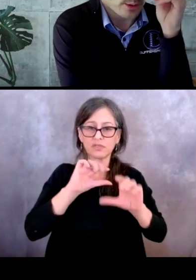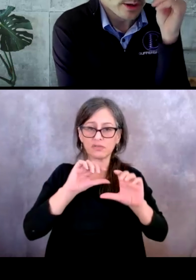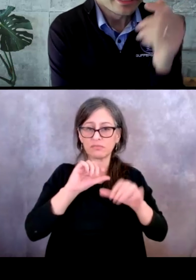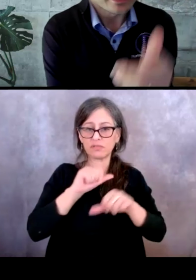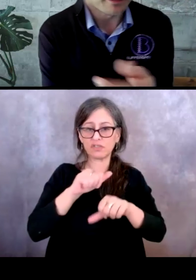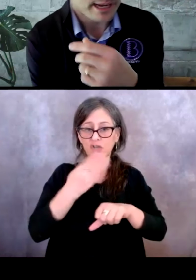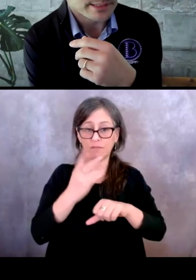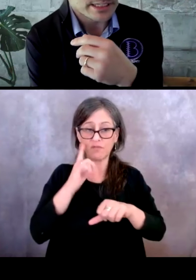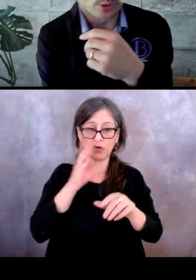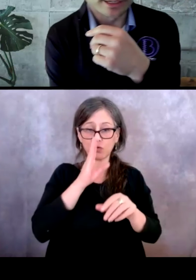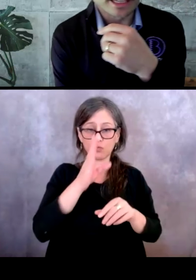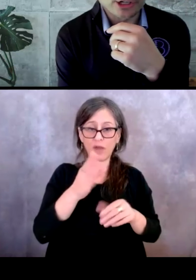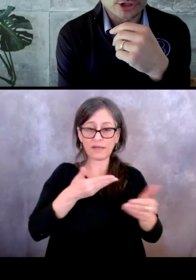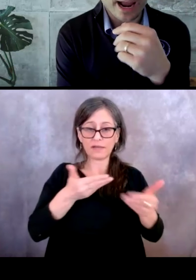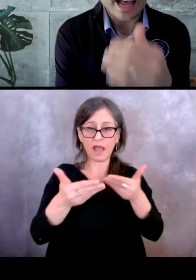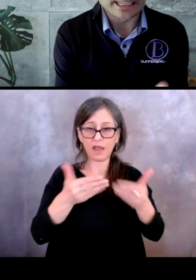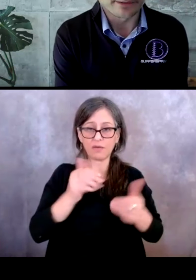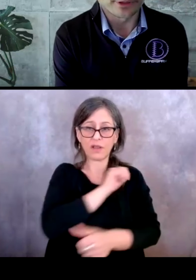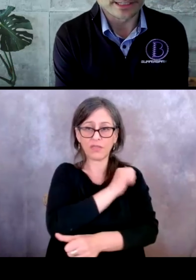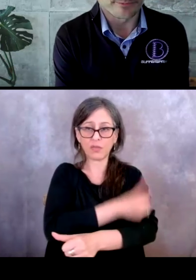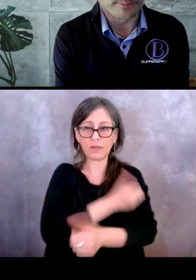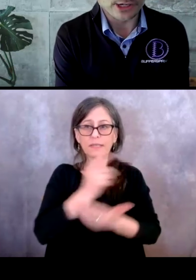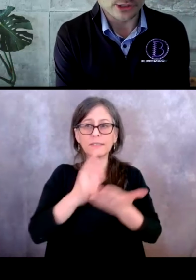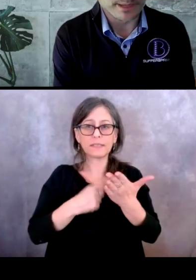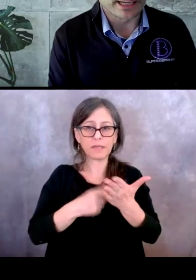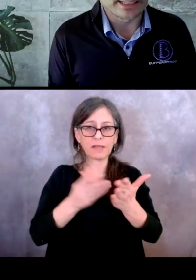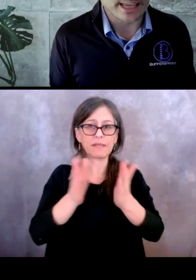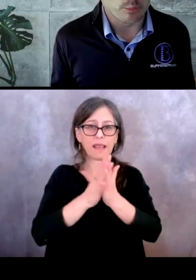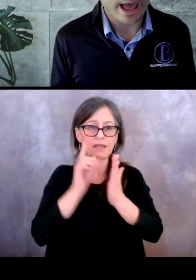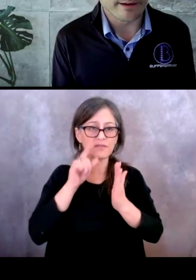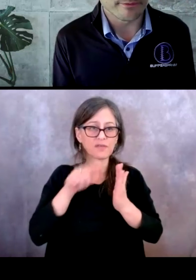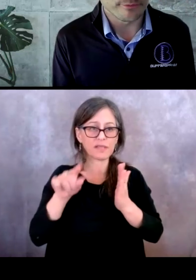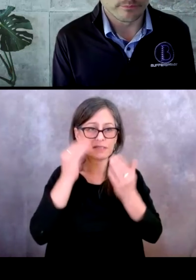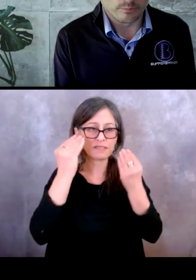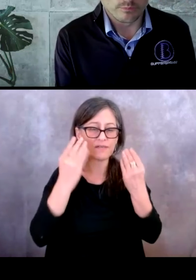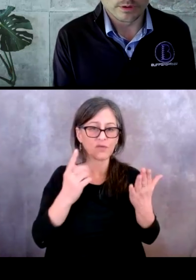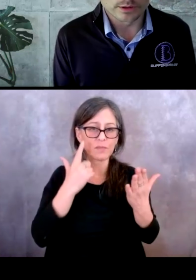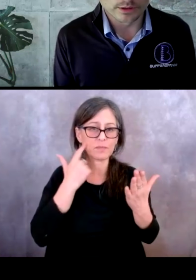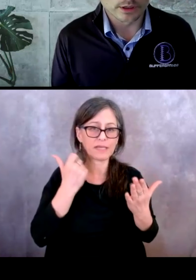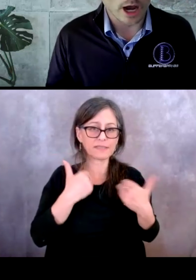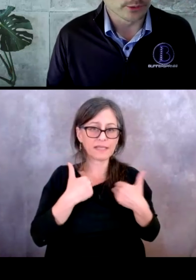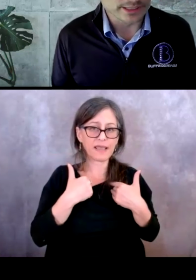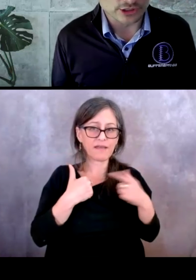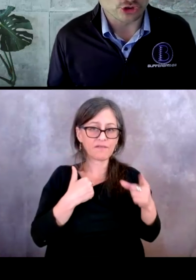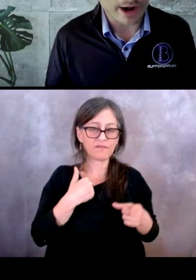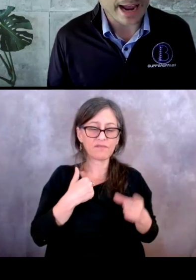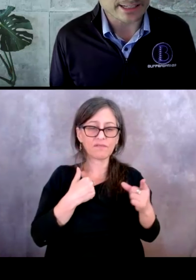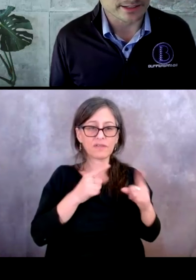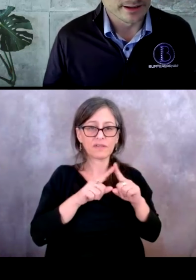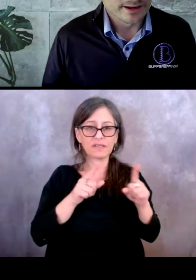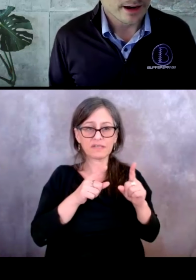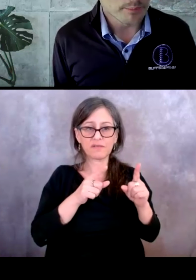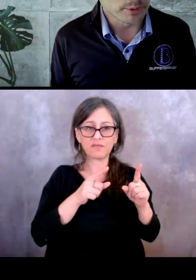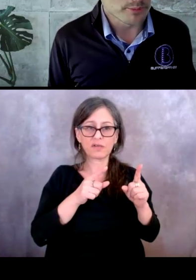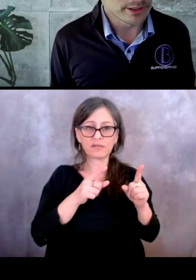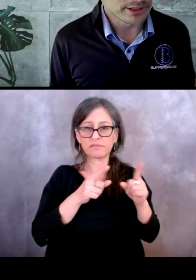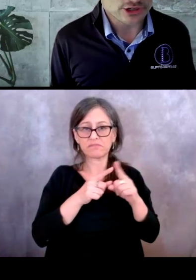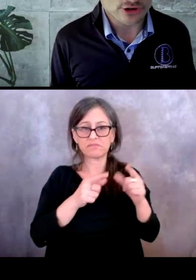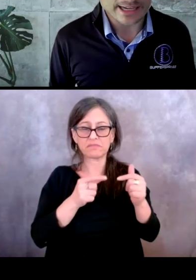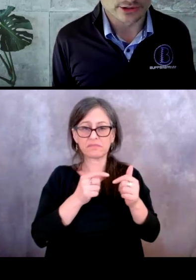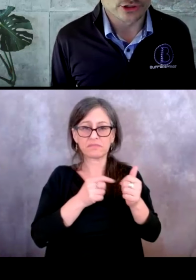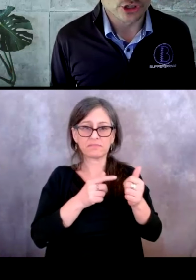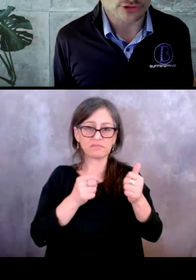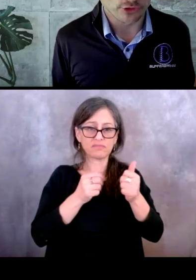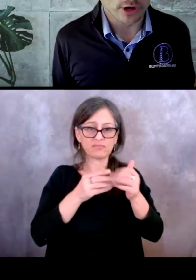authority. So sometimes these organizations are asking for this information because they have conduits and tracks and upward